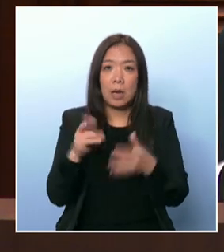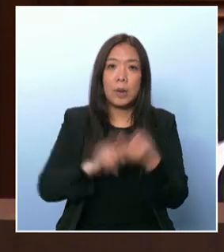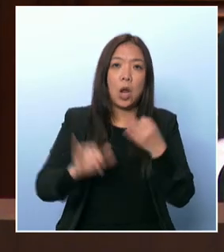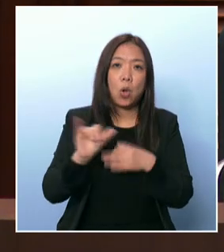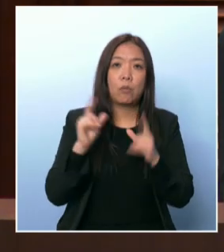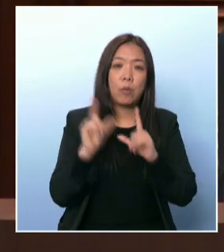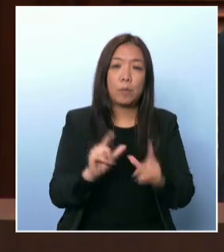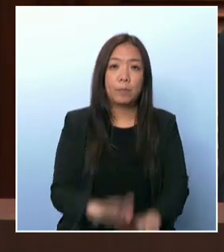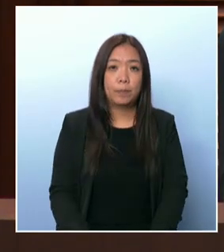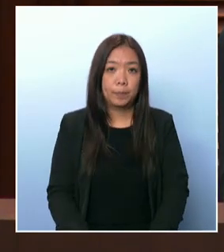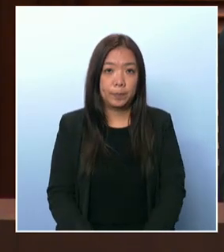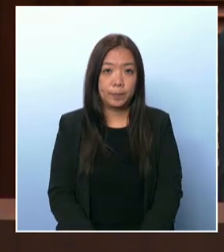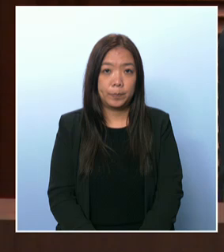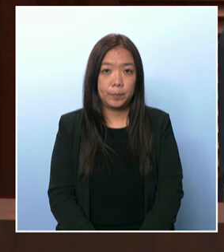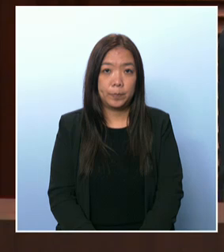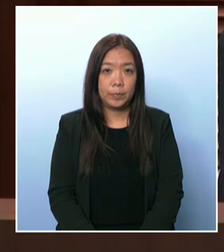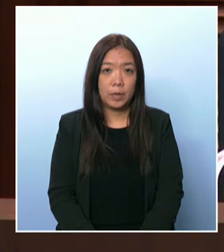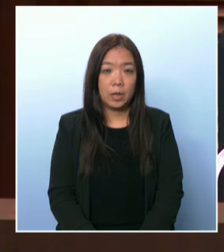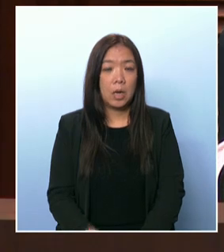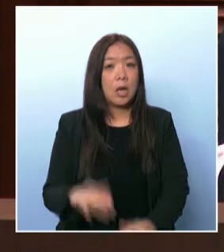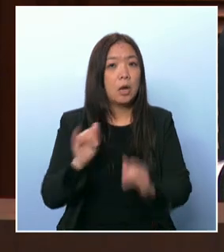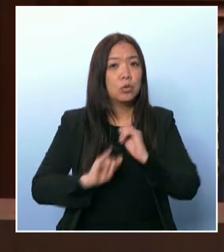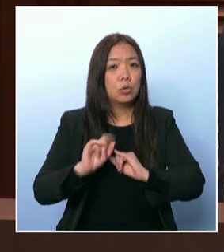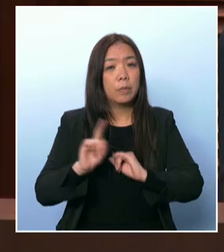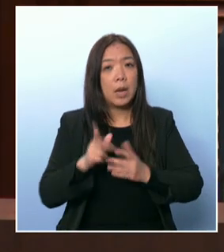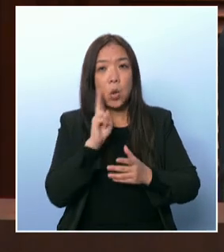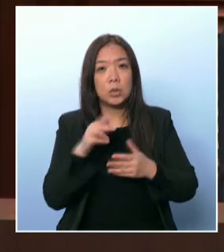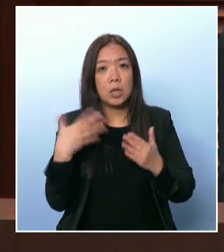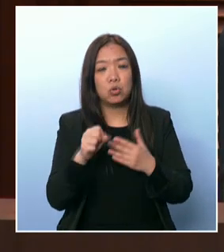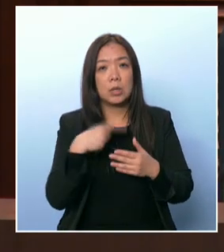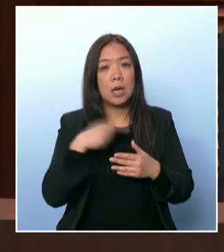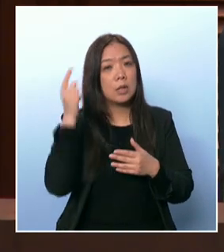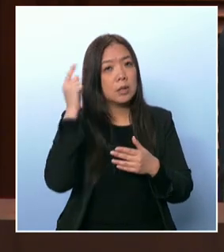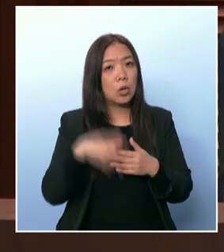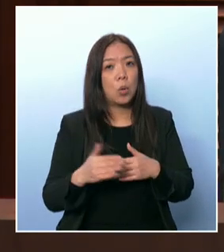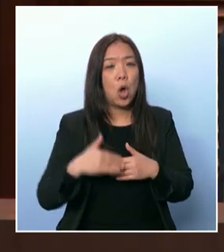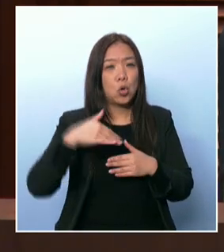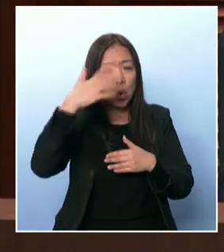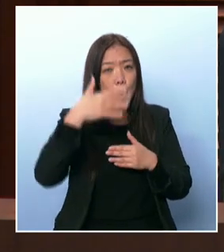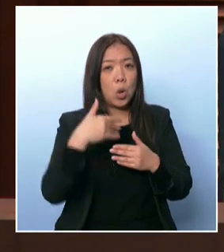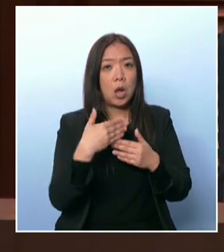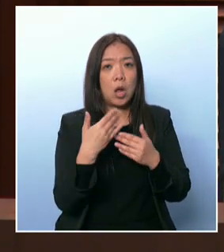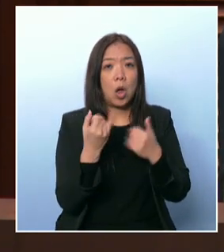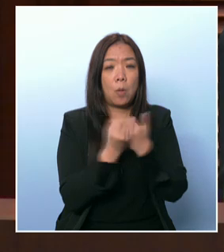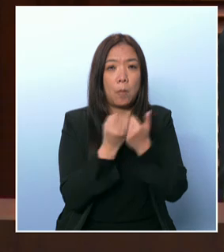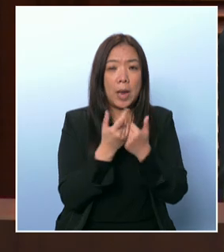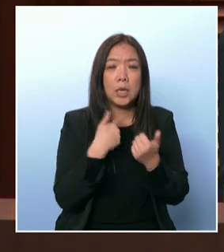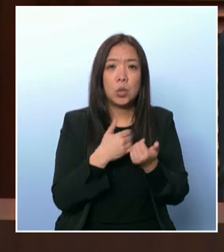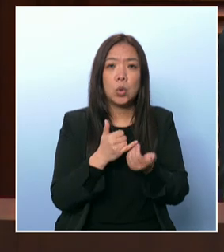Professor Chen. And on the second question, I will defer to Mr. Look. Now, as the